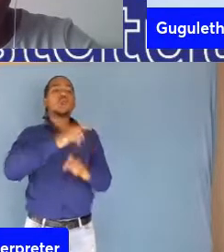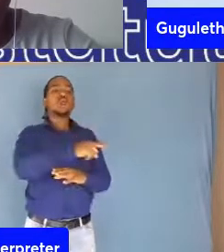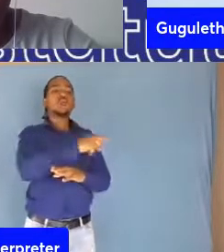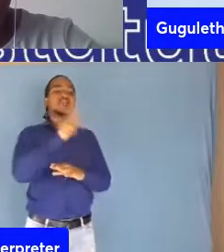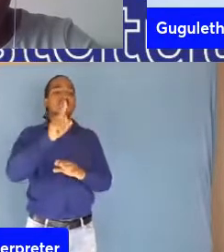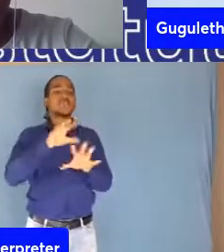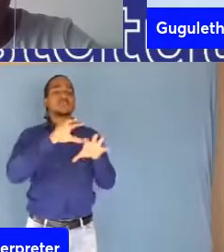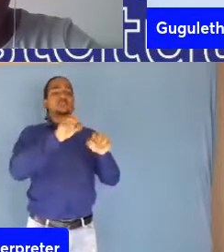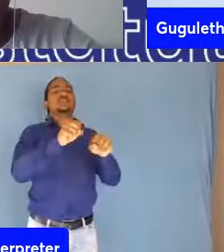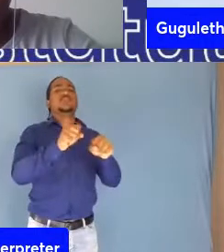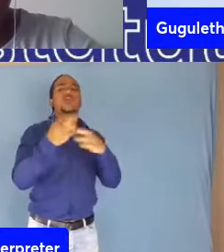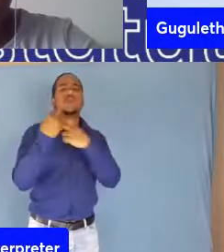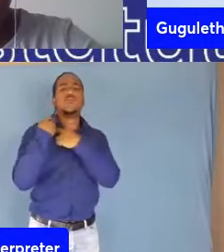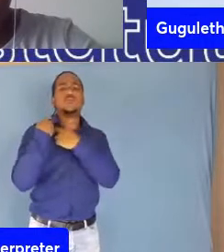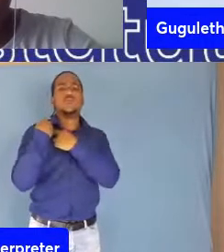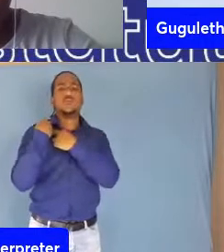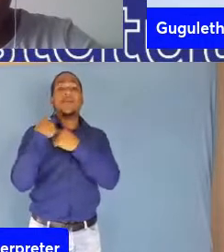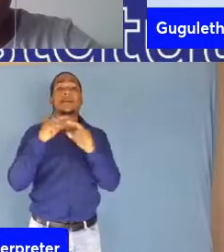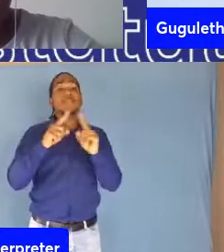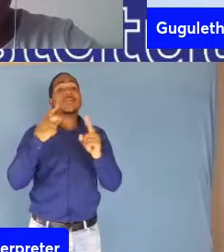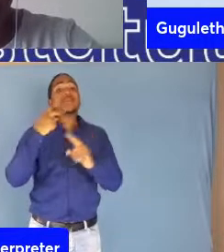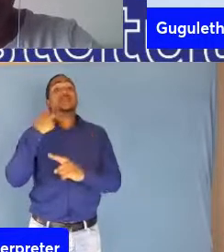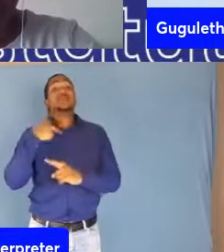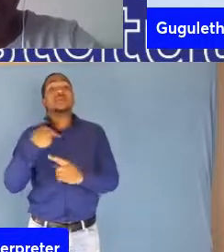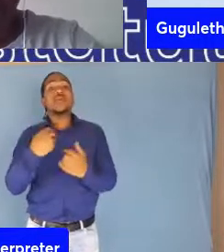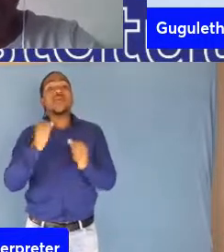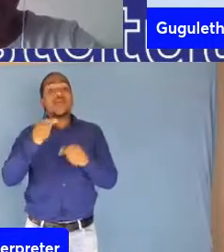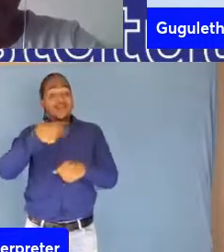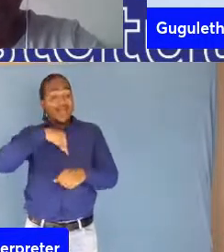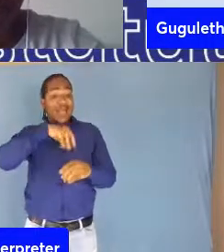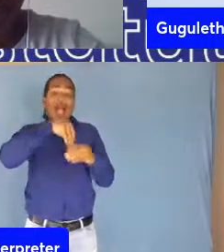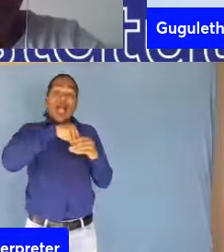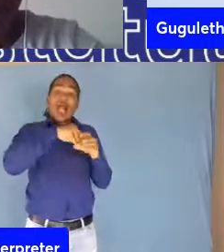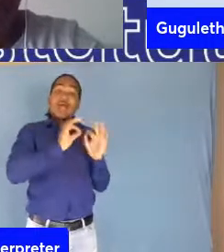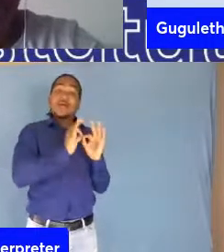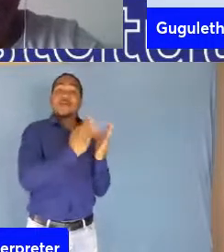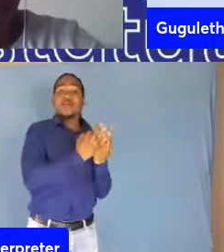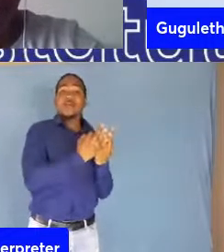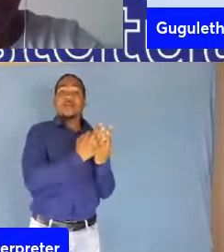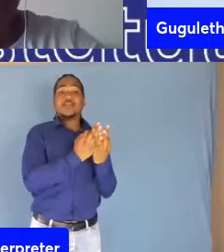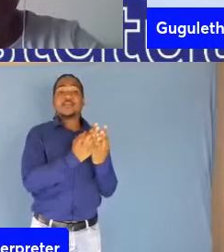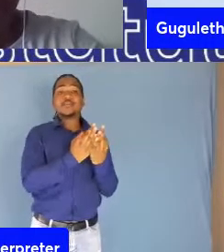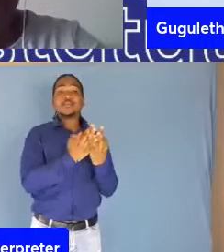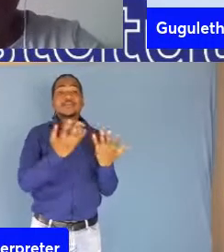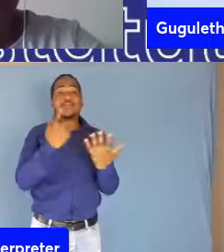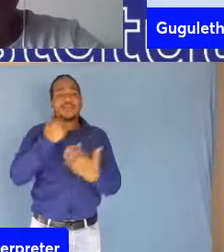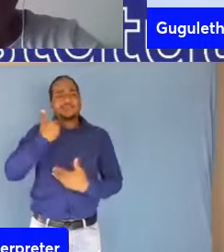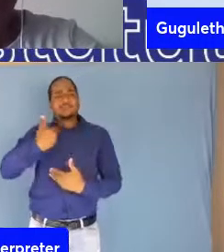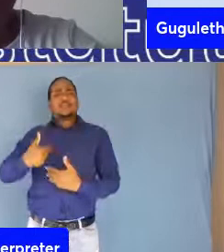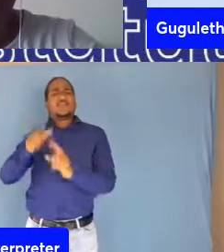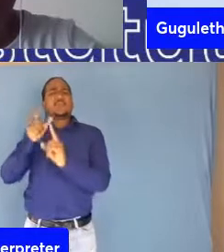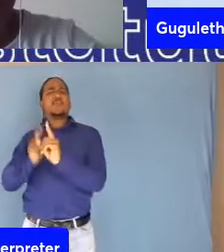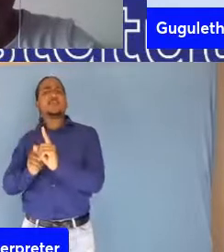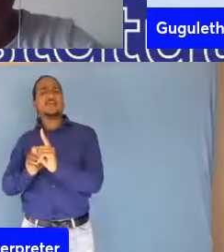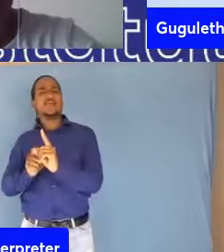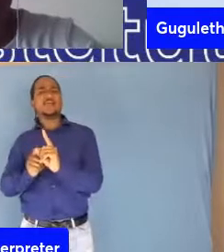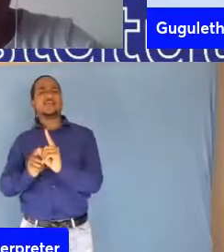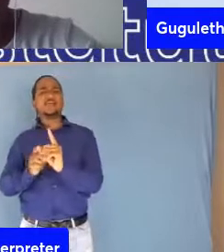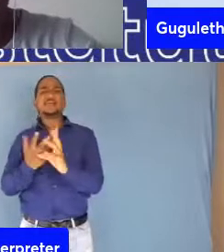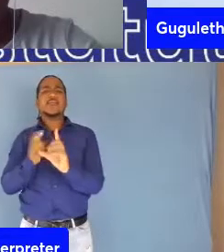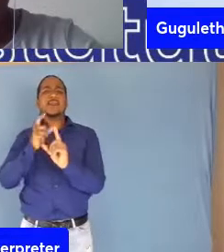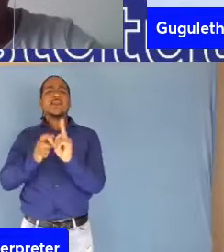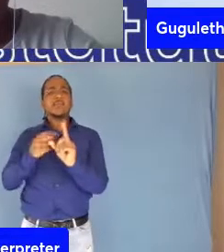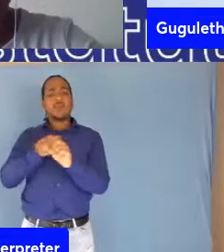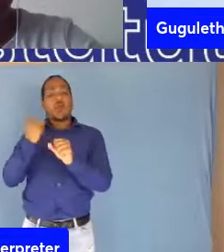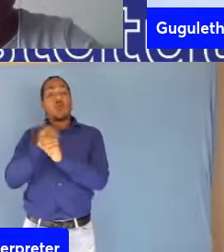responsibility. And unfortunately, even in our own families, if I'm Mthetho, I'm this person who works and I'm the